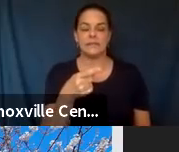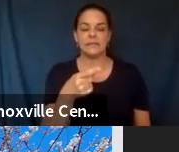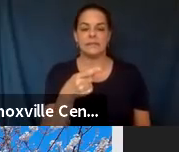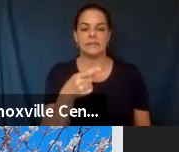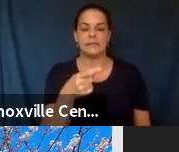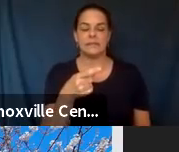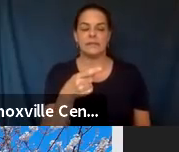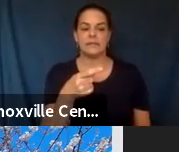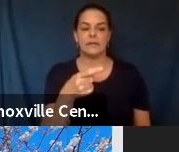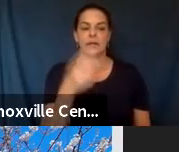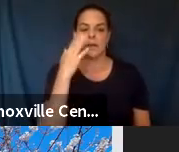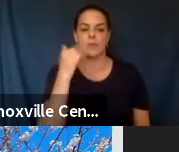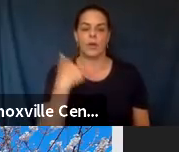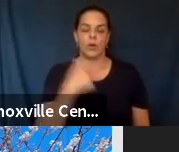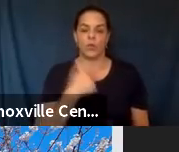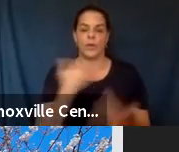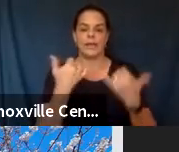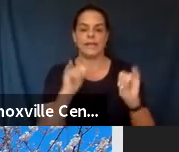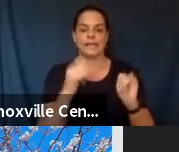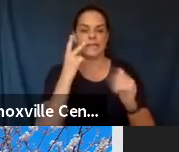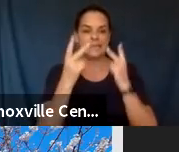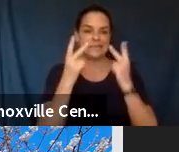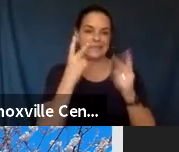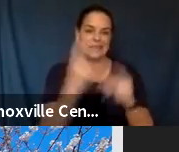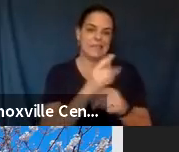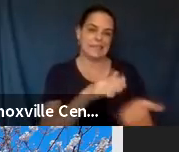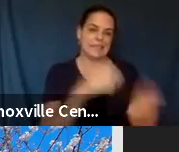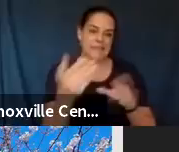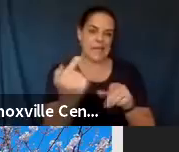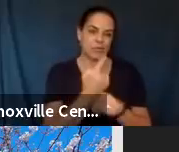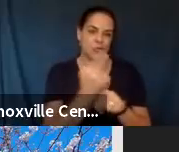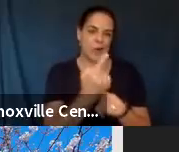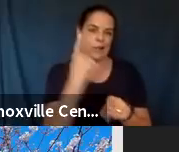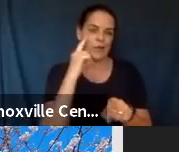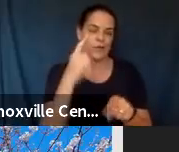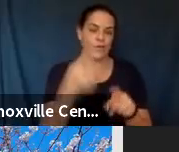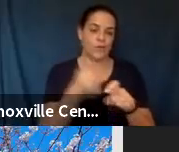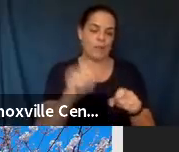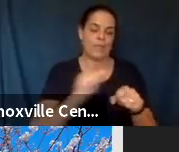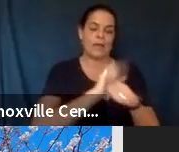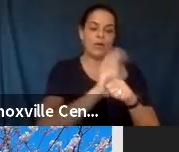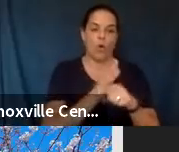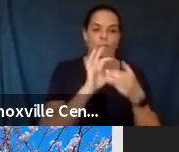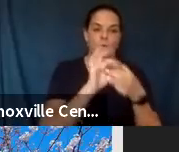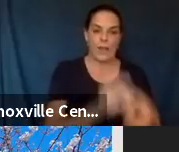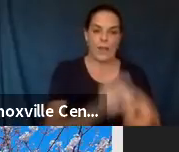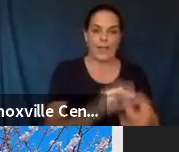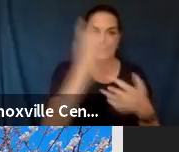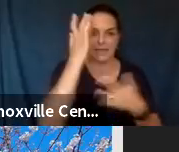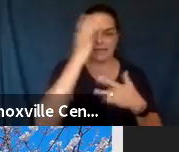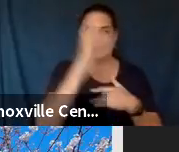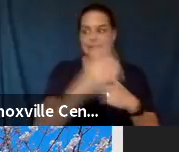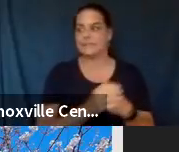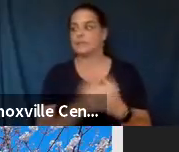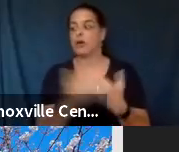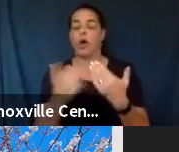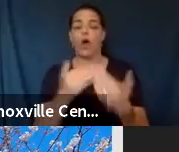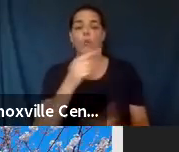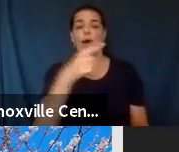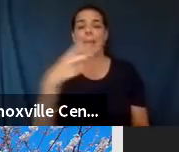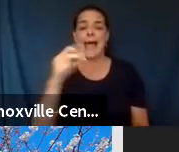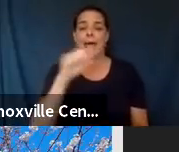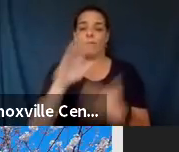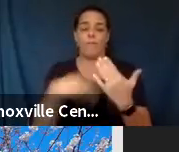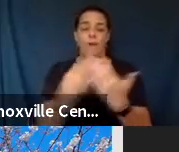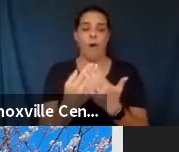we've continued to see deaths regularly from COVID related illnesses. Nearly half of all the